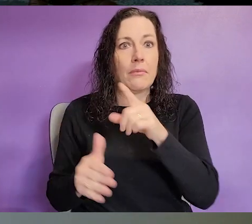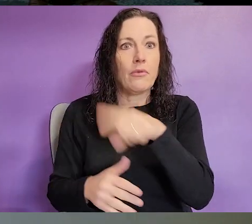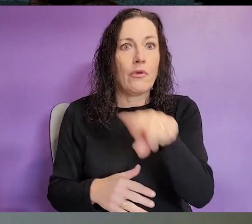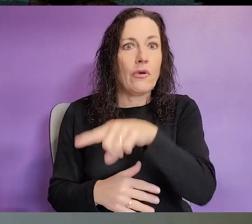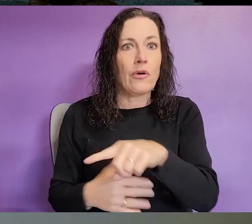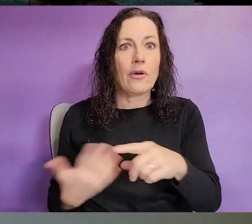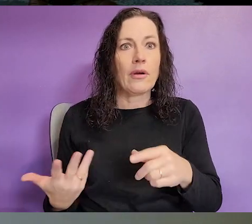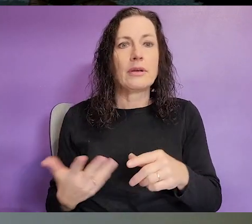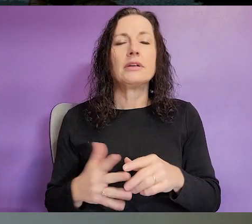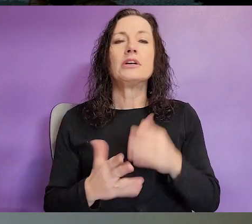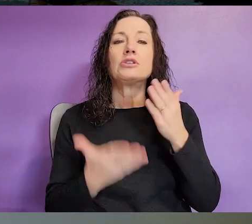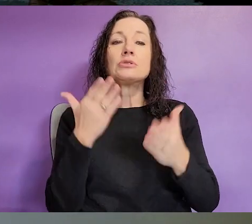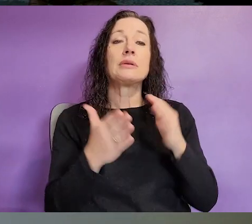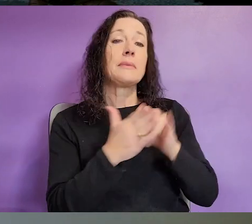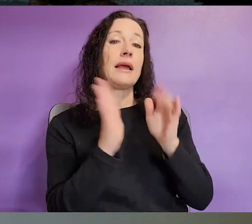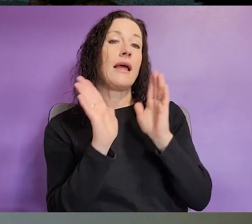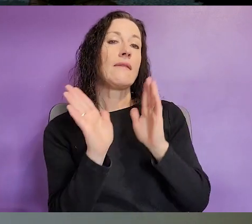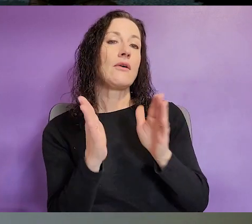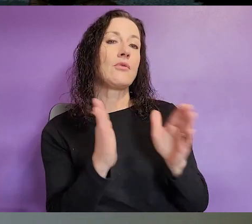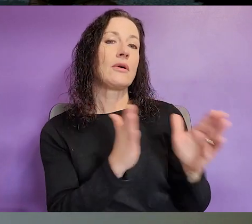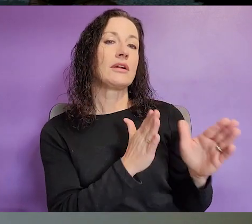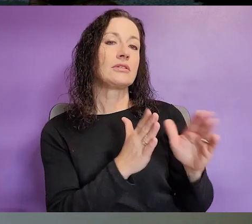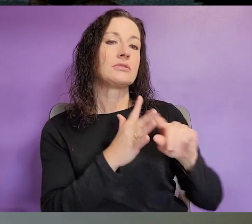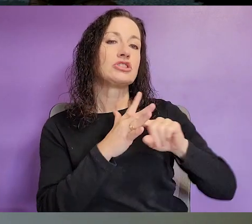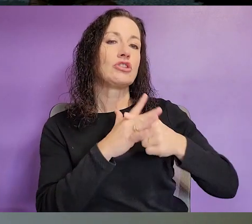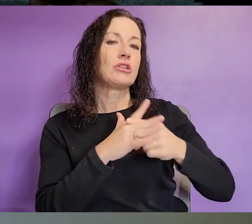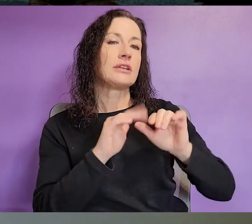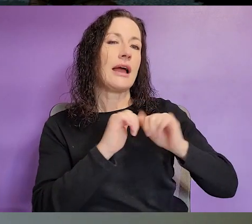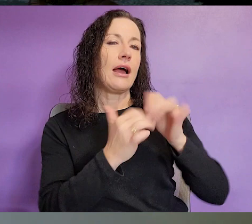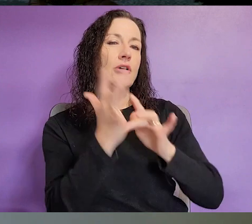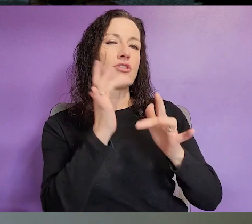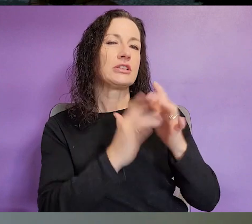maybe the arrangement begins